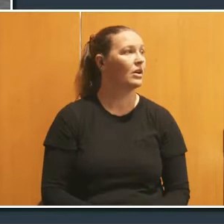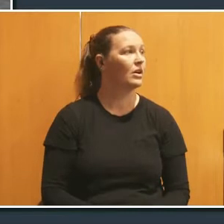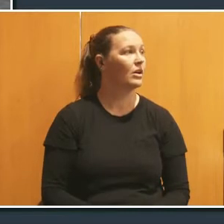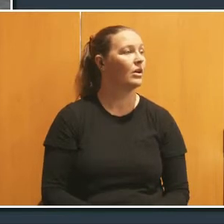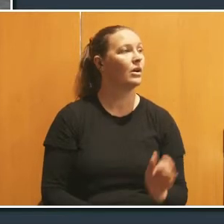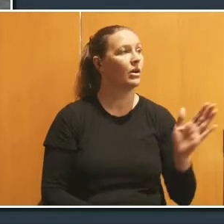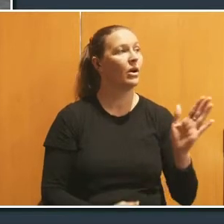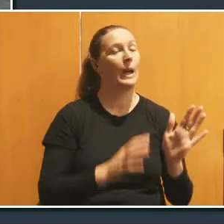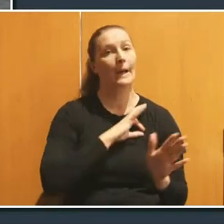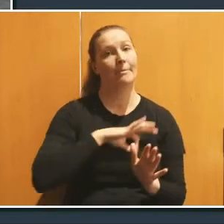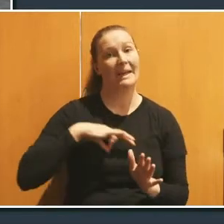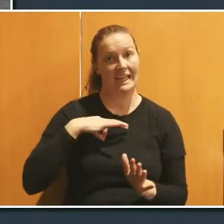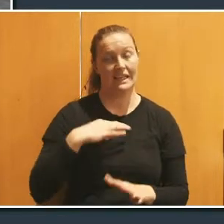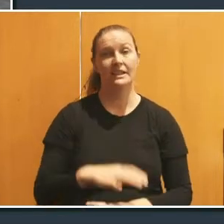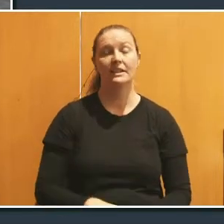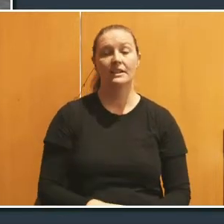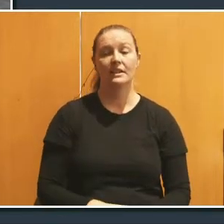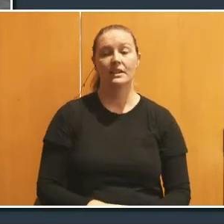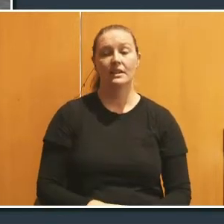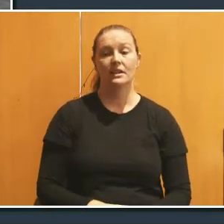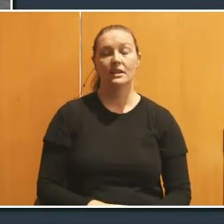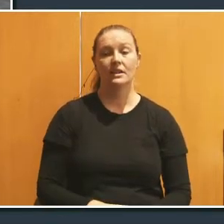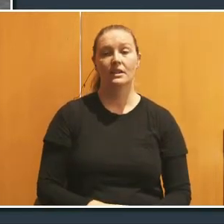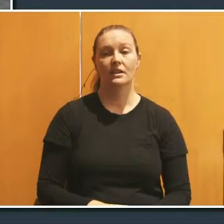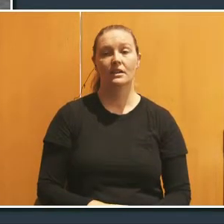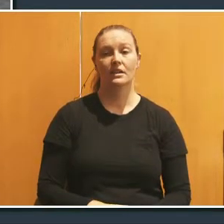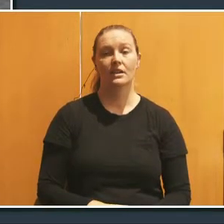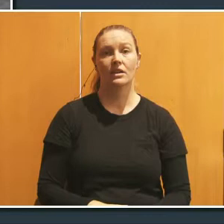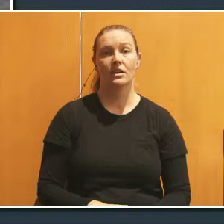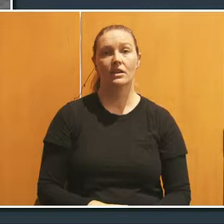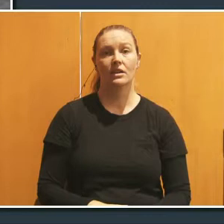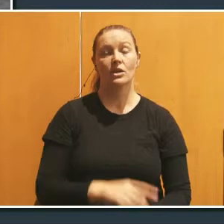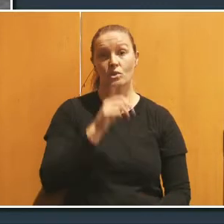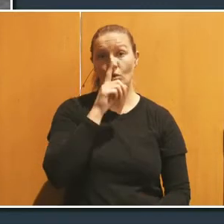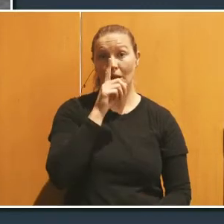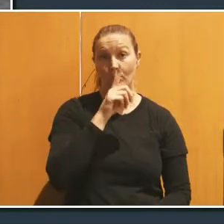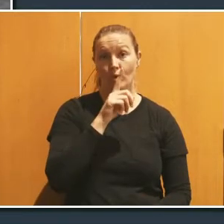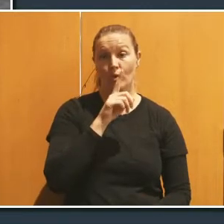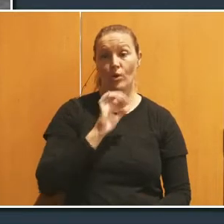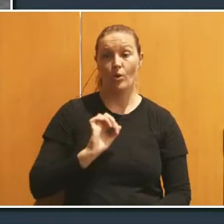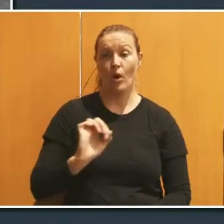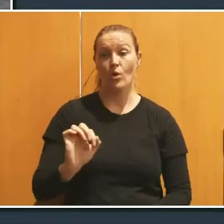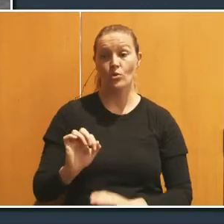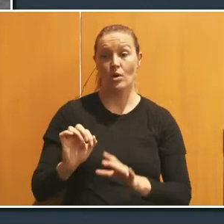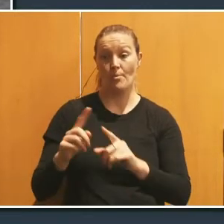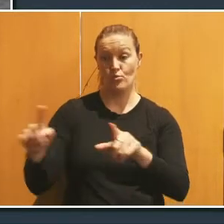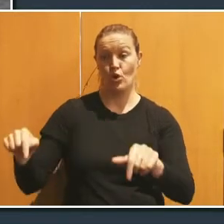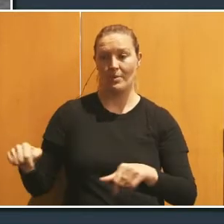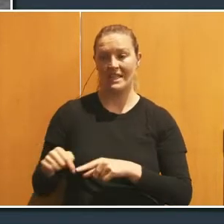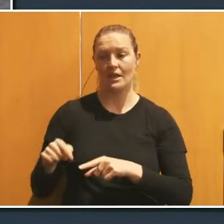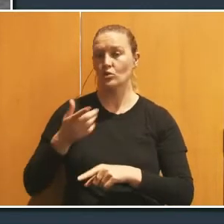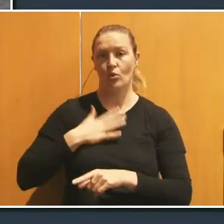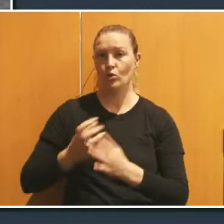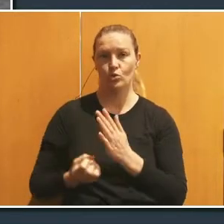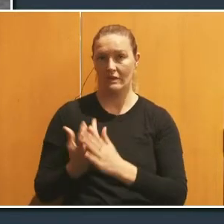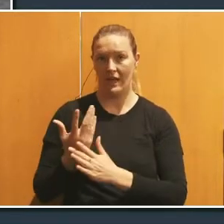Just a question from myself. So with regards to those property owners who actually have no intention to develop, even though